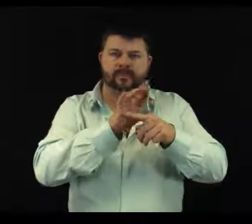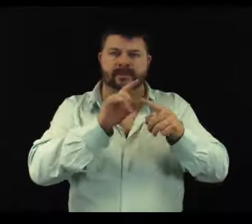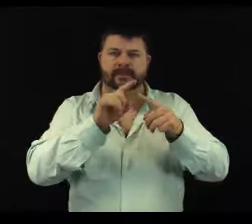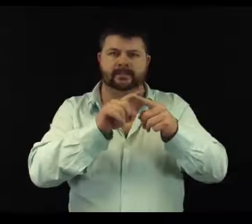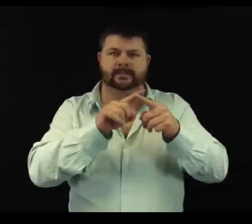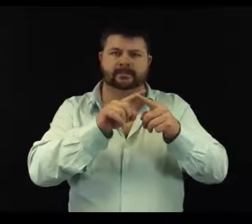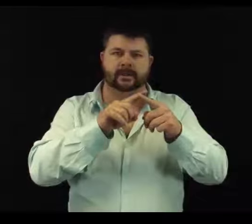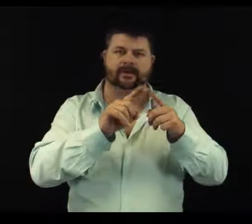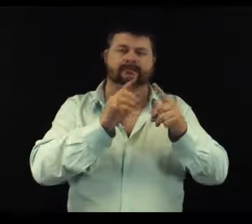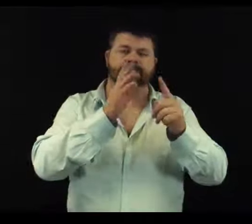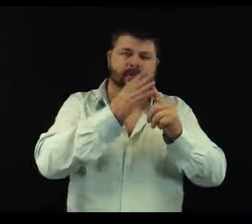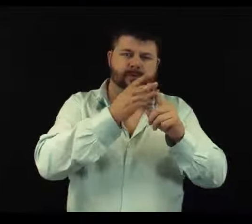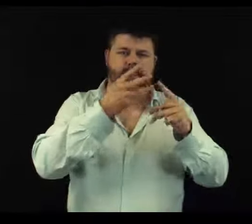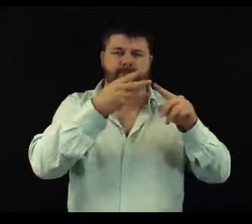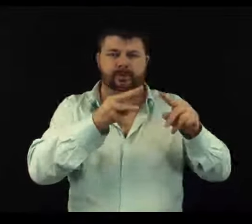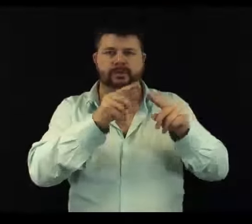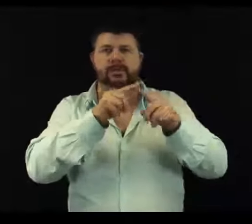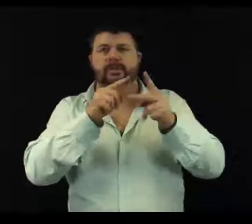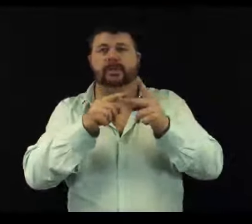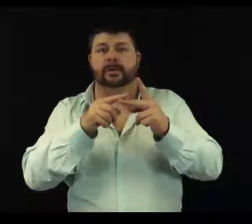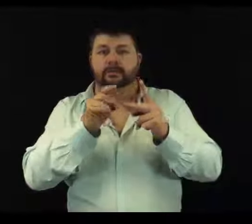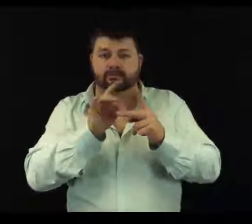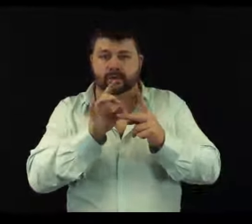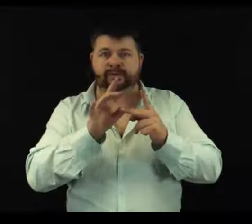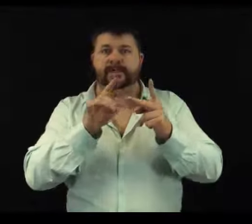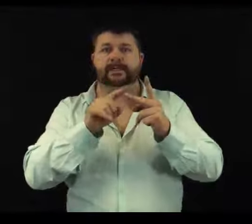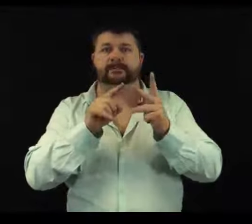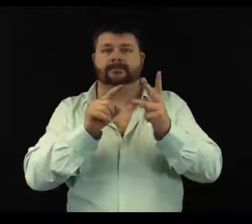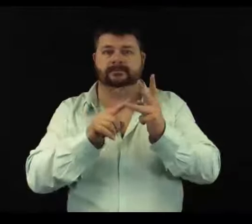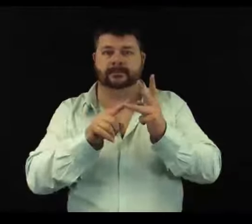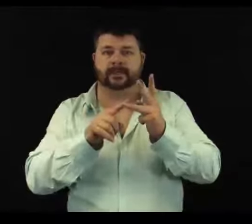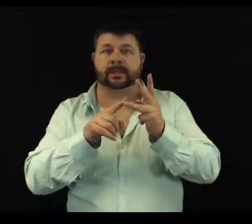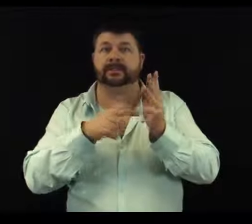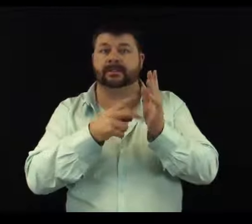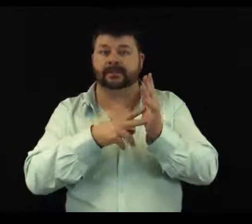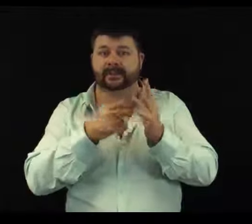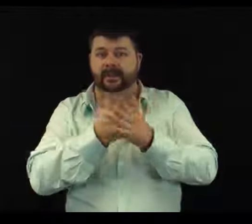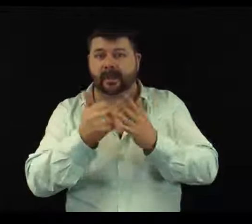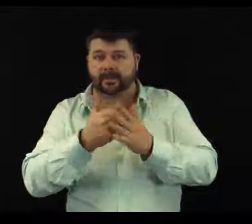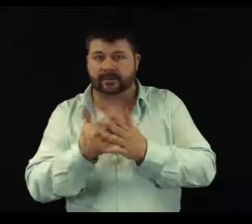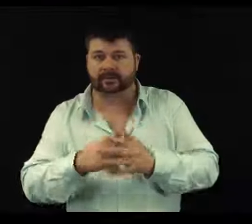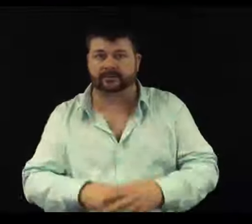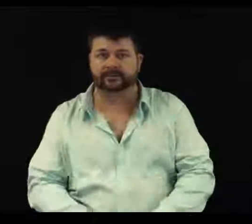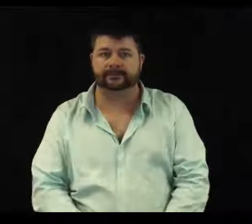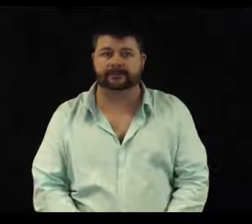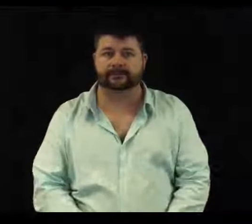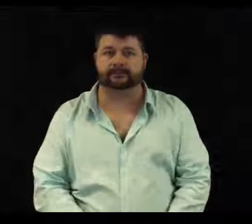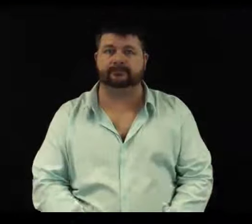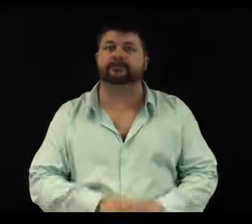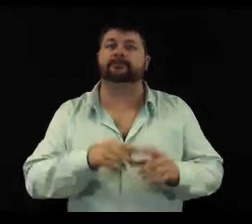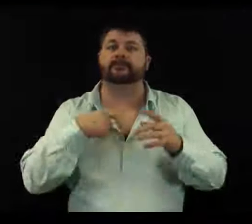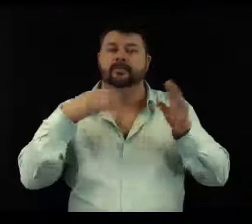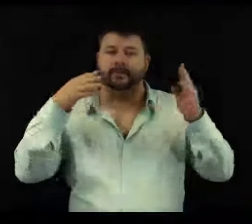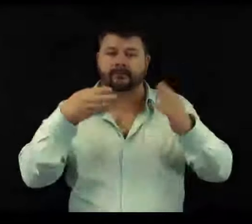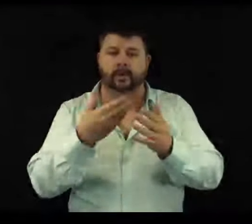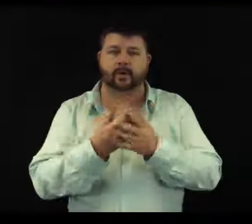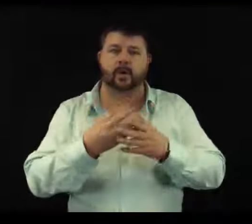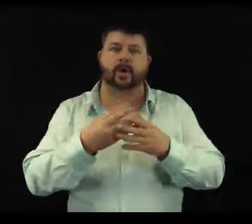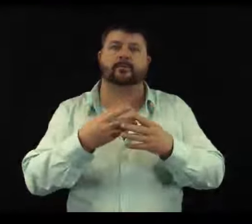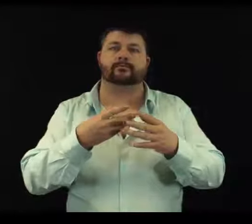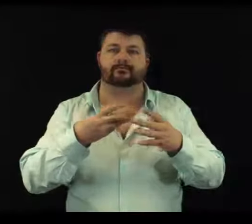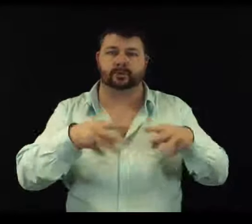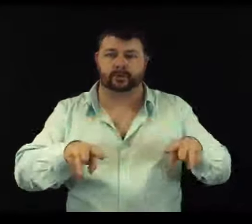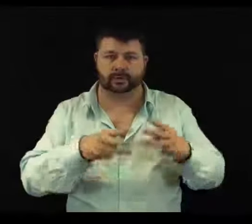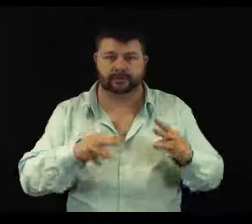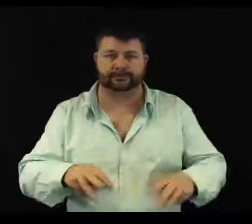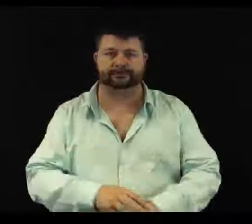in this tutorial. Each section is very similar in layout and functionality, so once you get the hang of those 3 sections, you should be able to